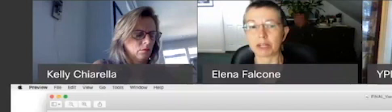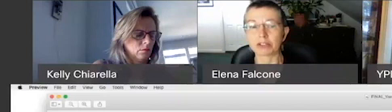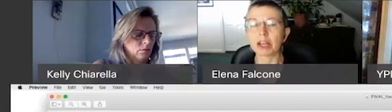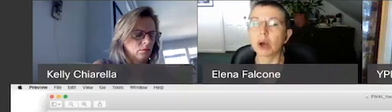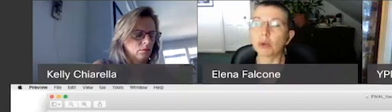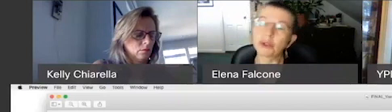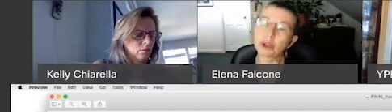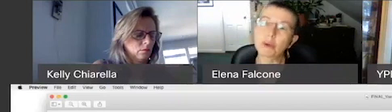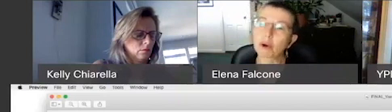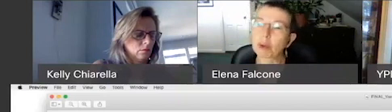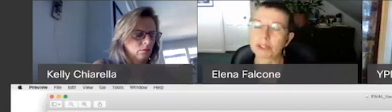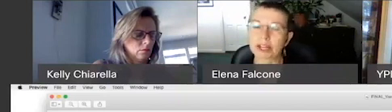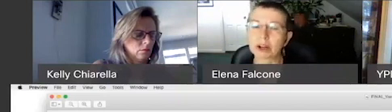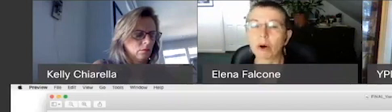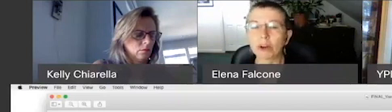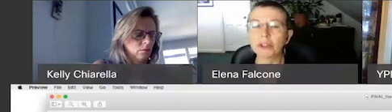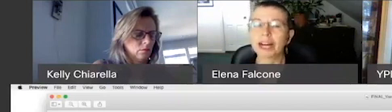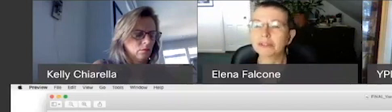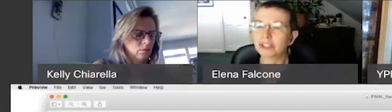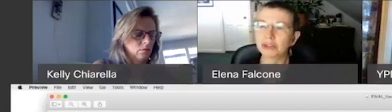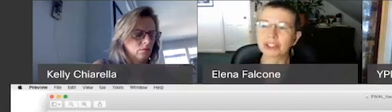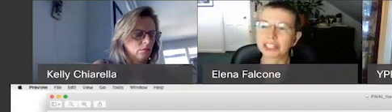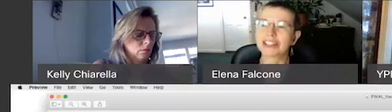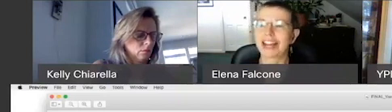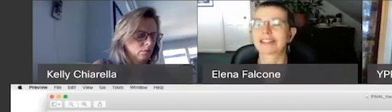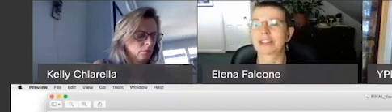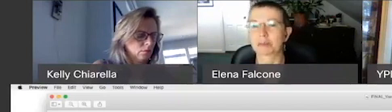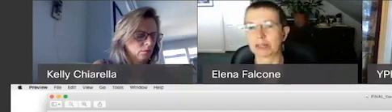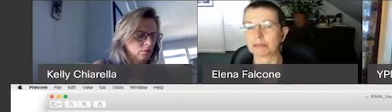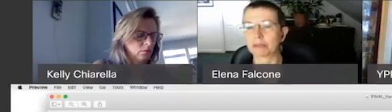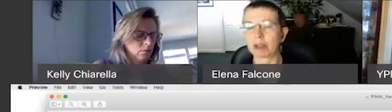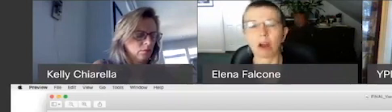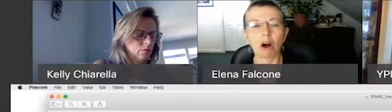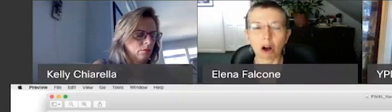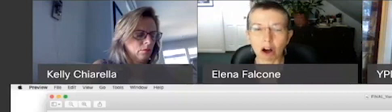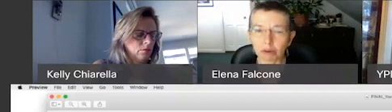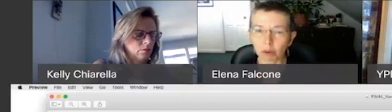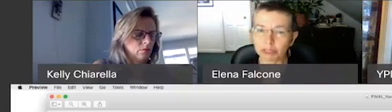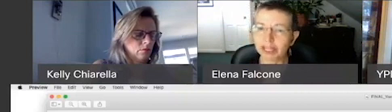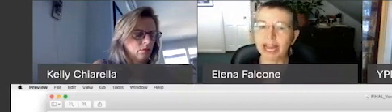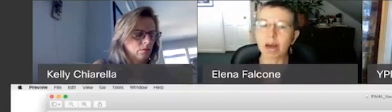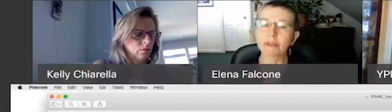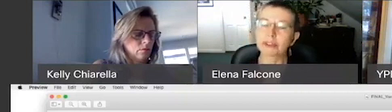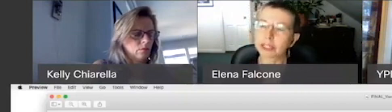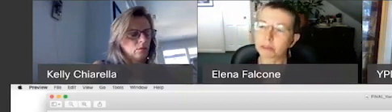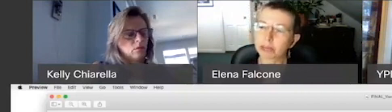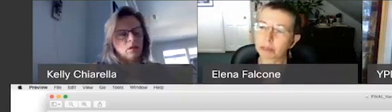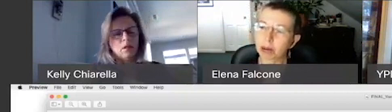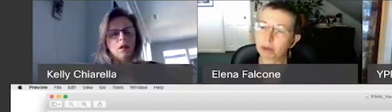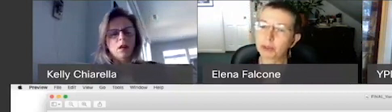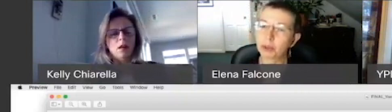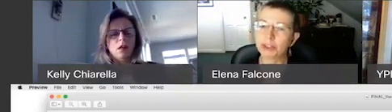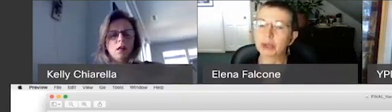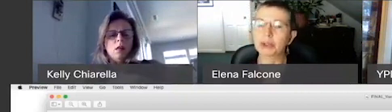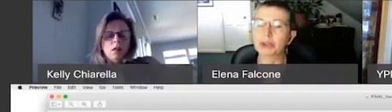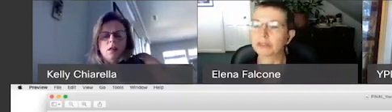these different topics. When you go to our website, all you have to do is click the Ask Us button. When that happens, it'll